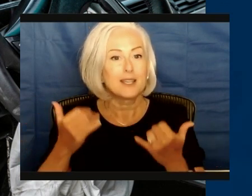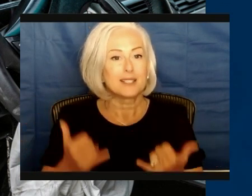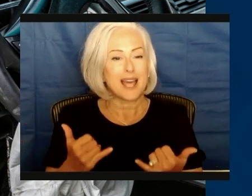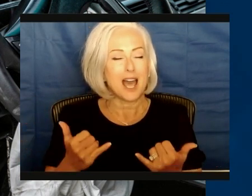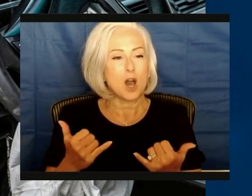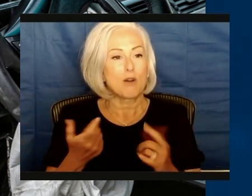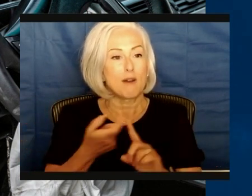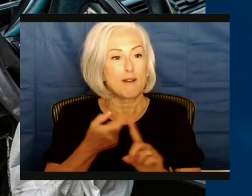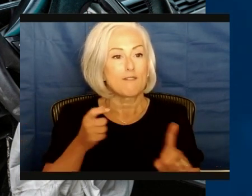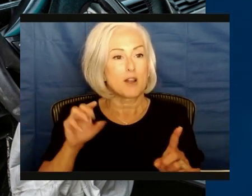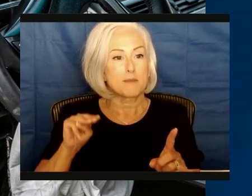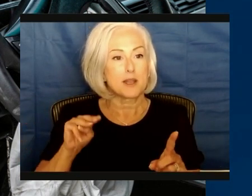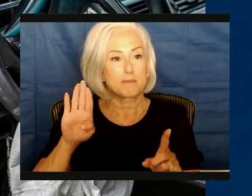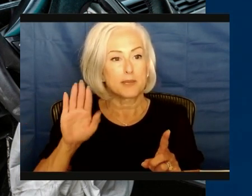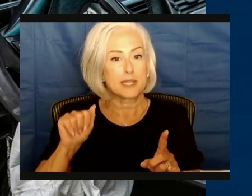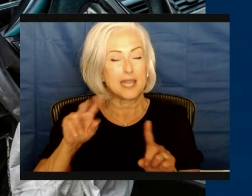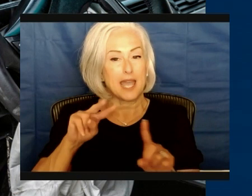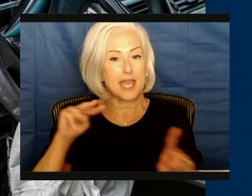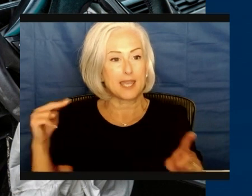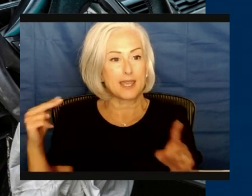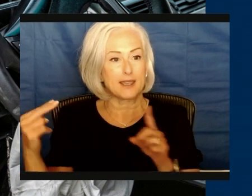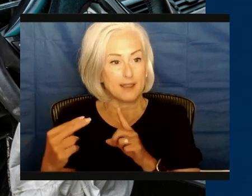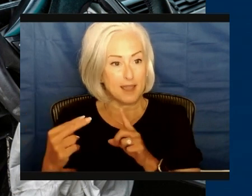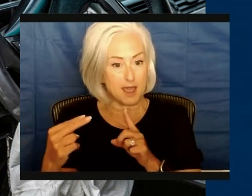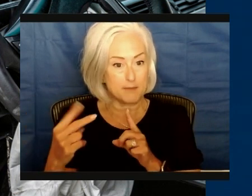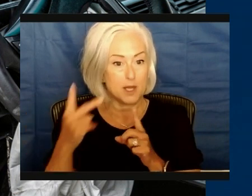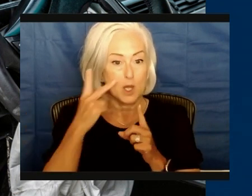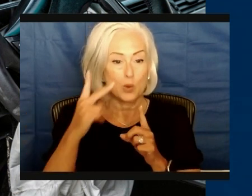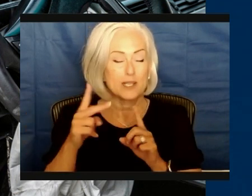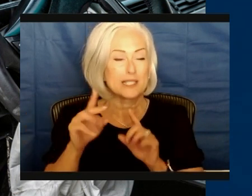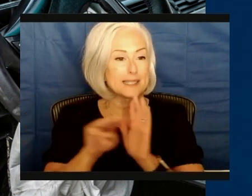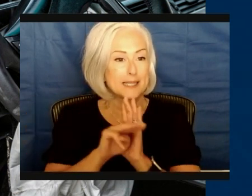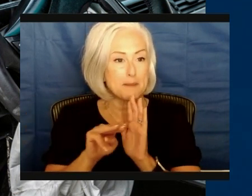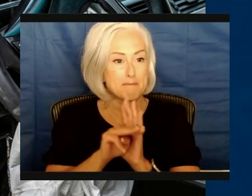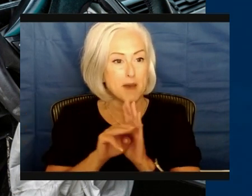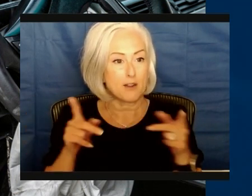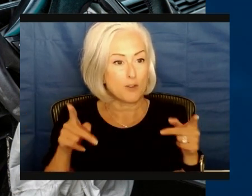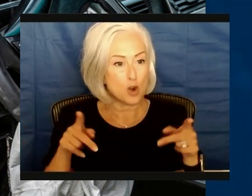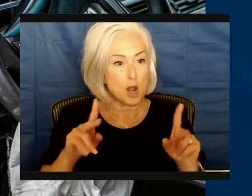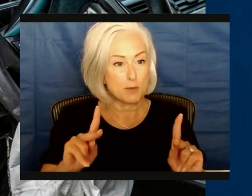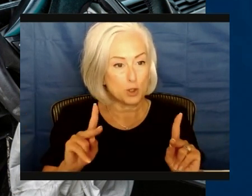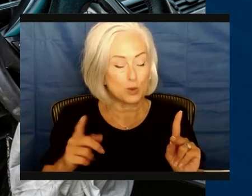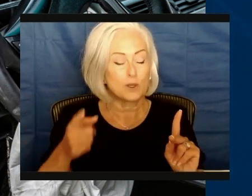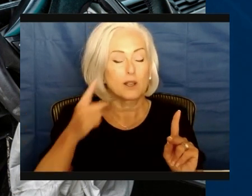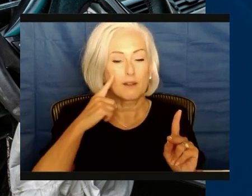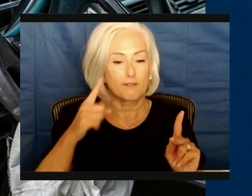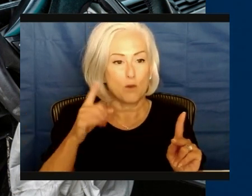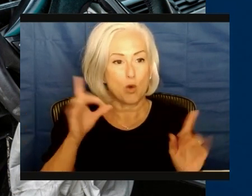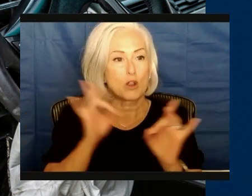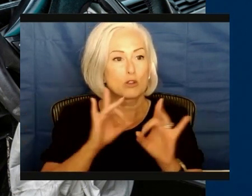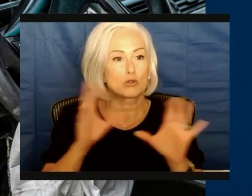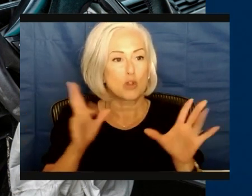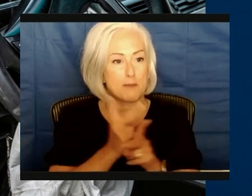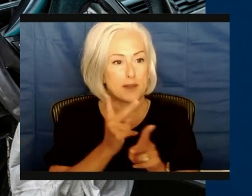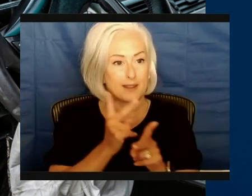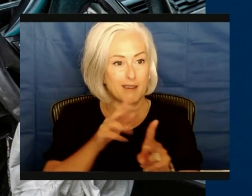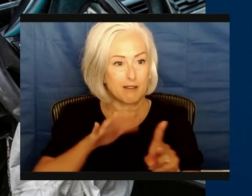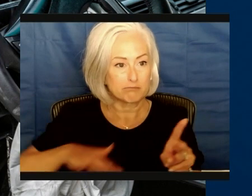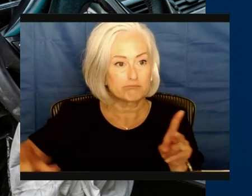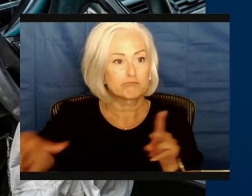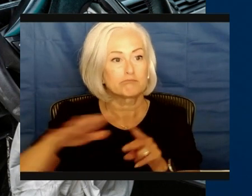there's a market opportunity when we look at trauma care in Africa. We know that